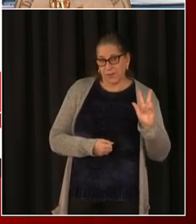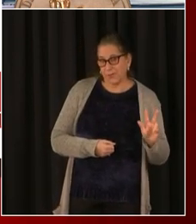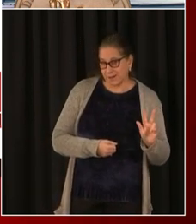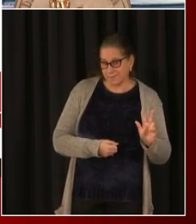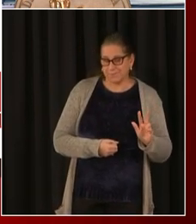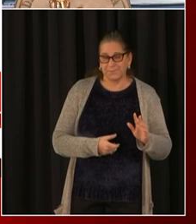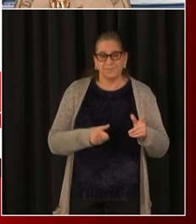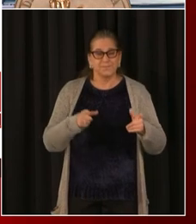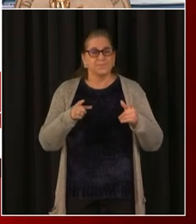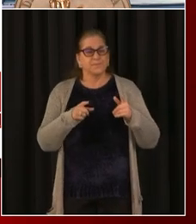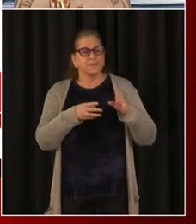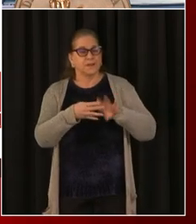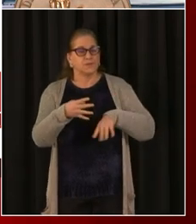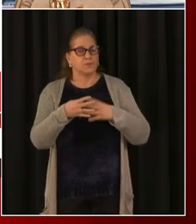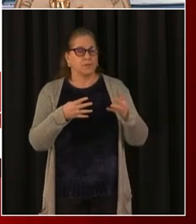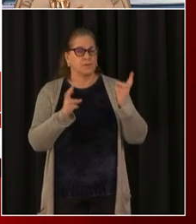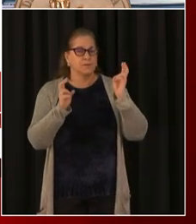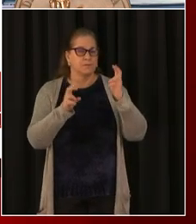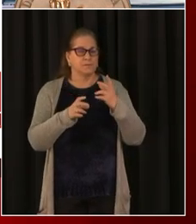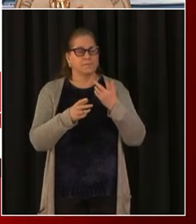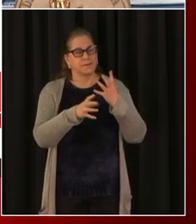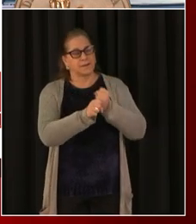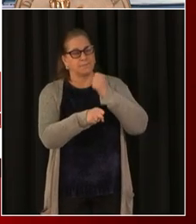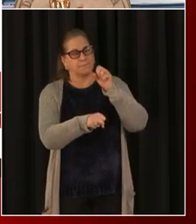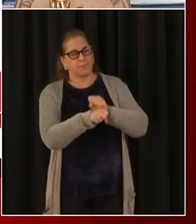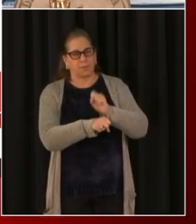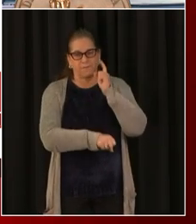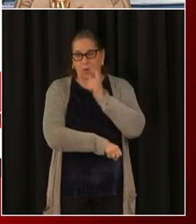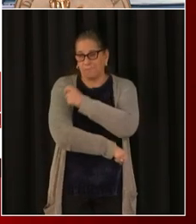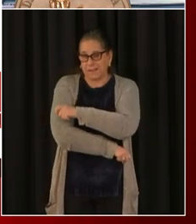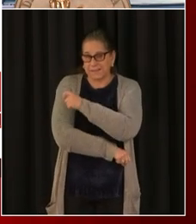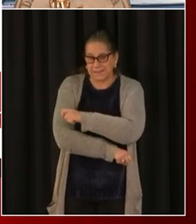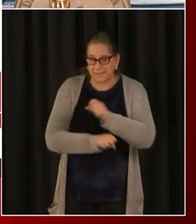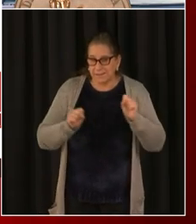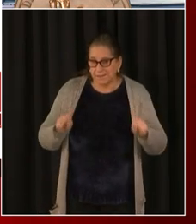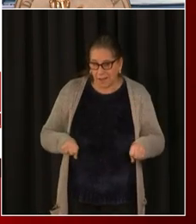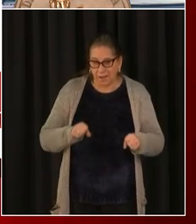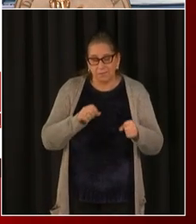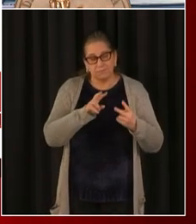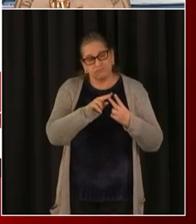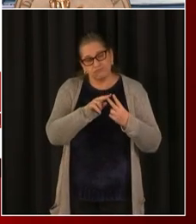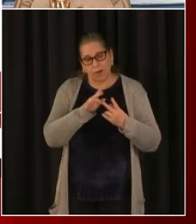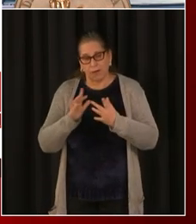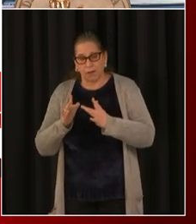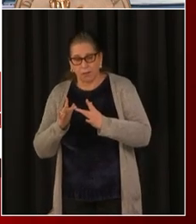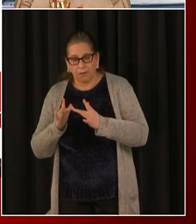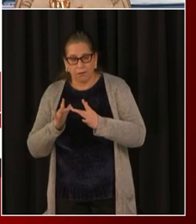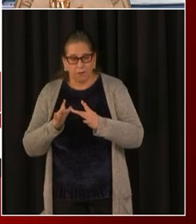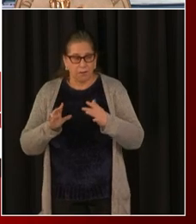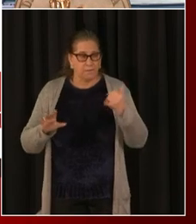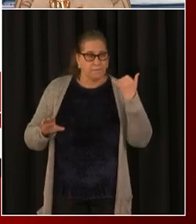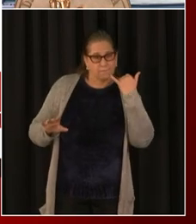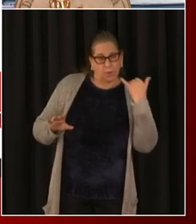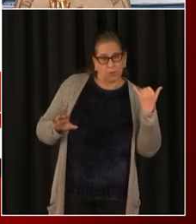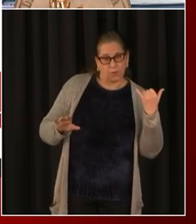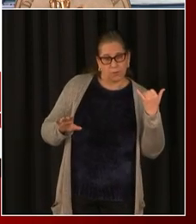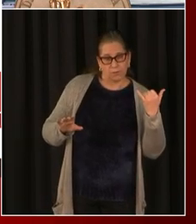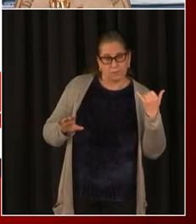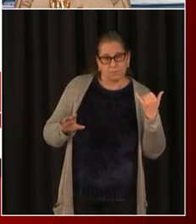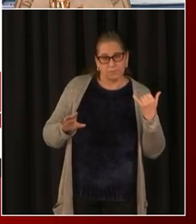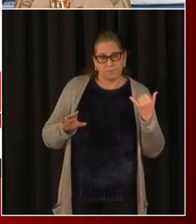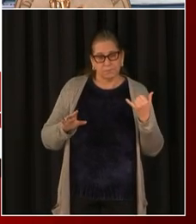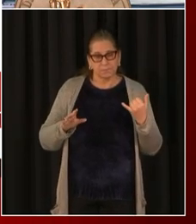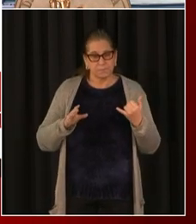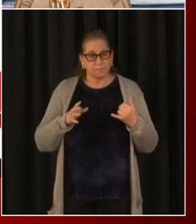855-363-0333 to schedule an appointment. If you have reached out to us via this website before to sign up